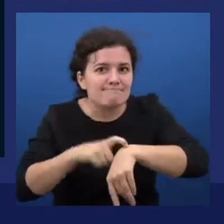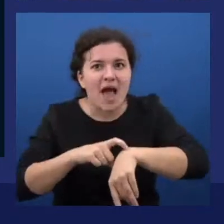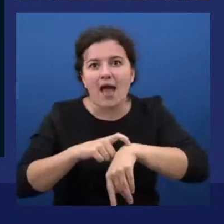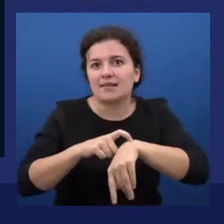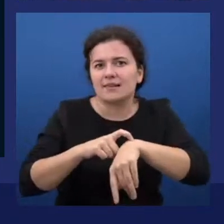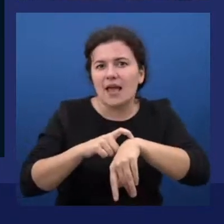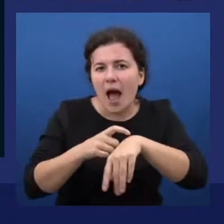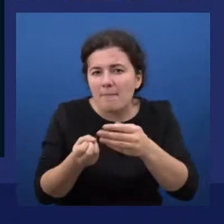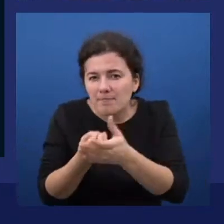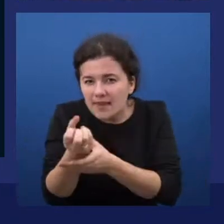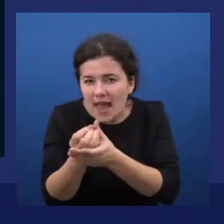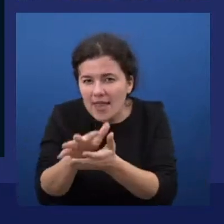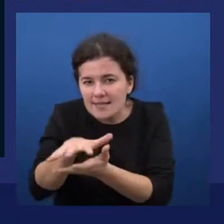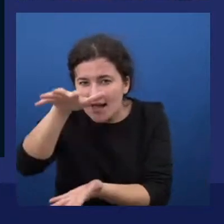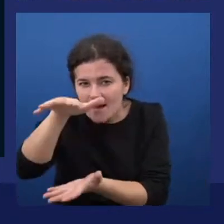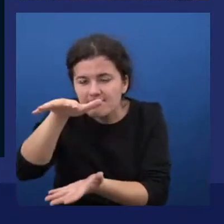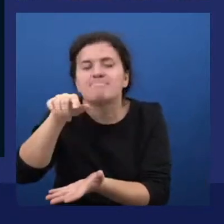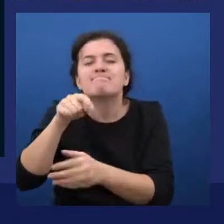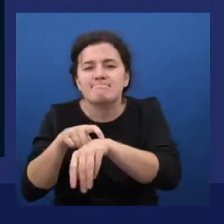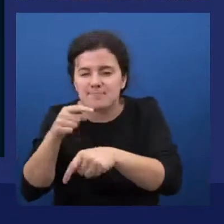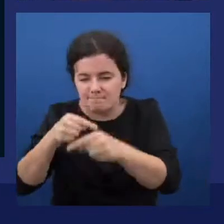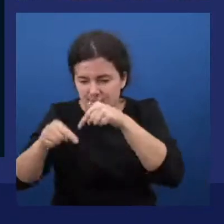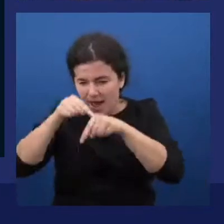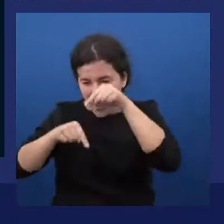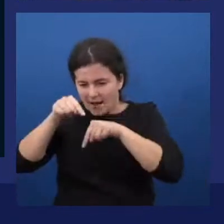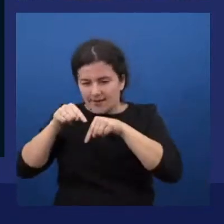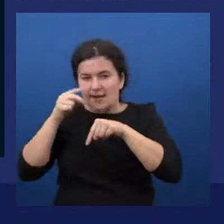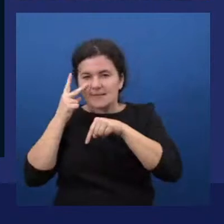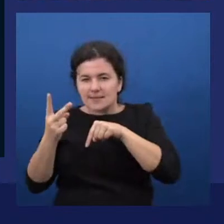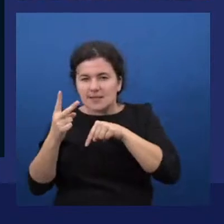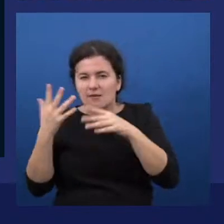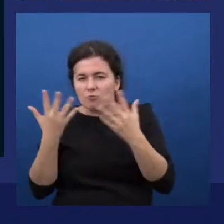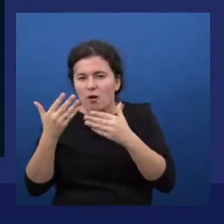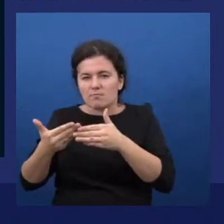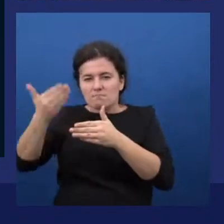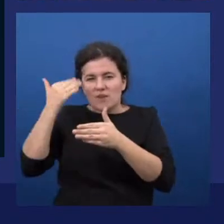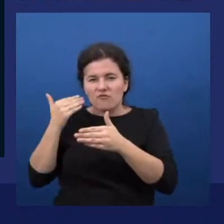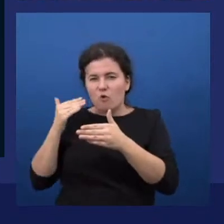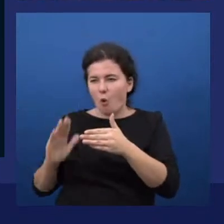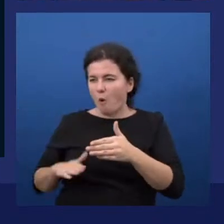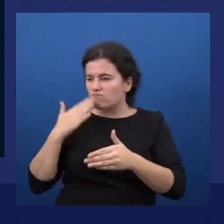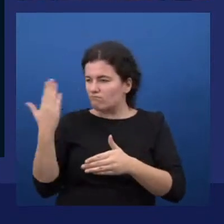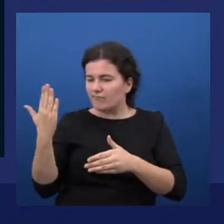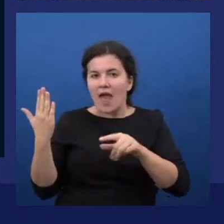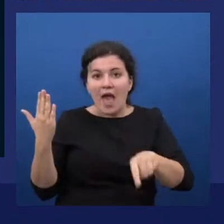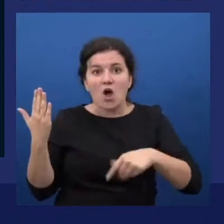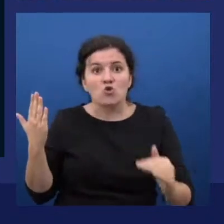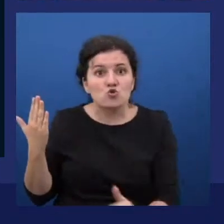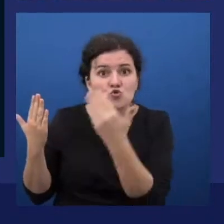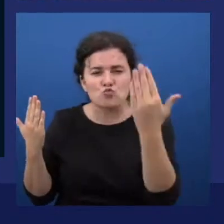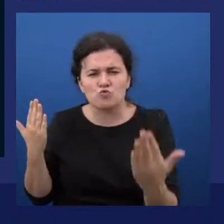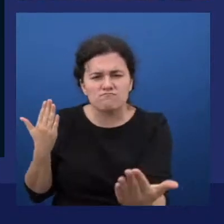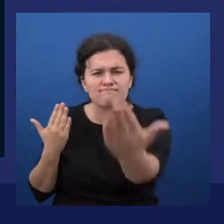the data set and figure out when exactly that anomaly happened.